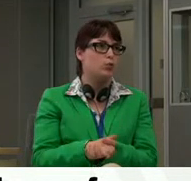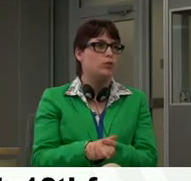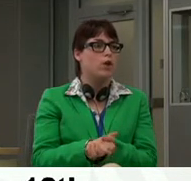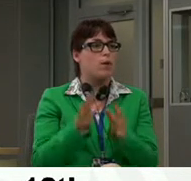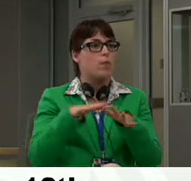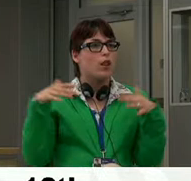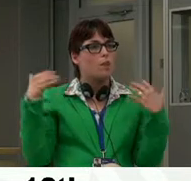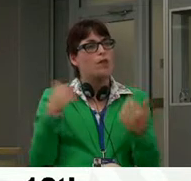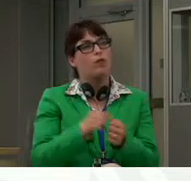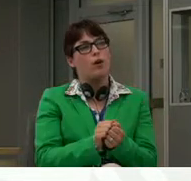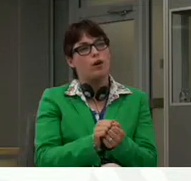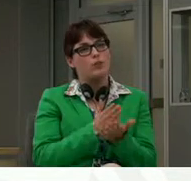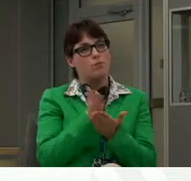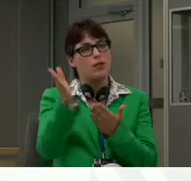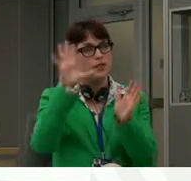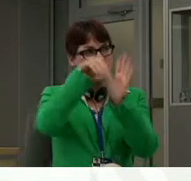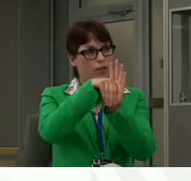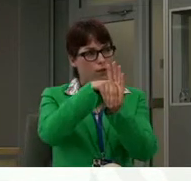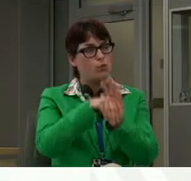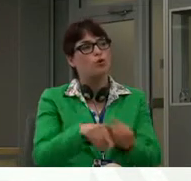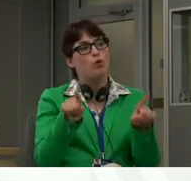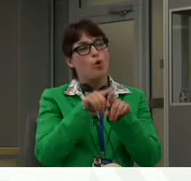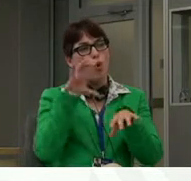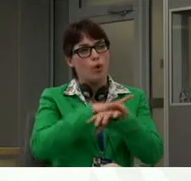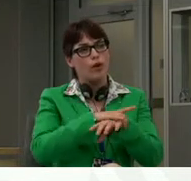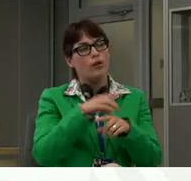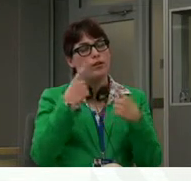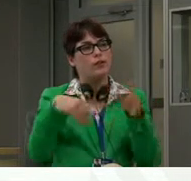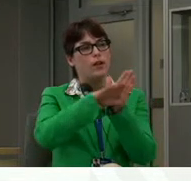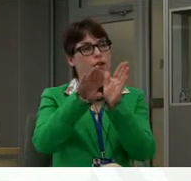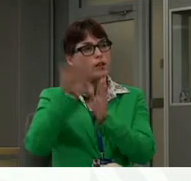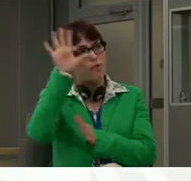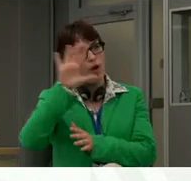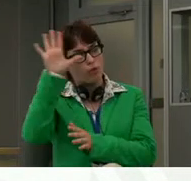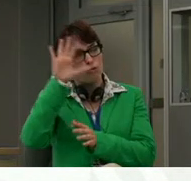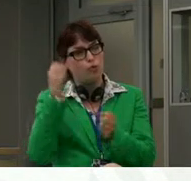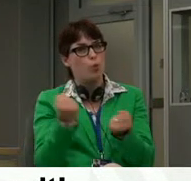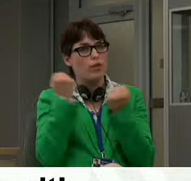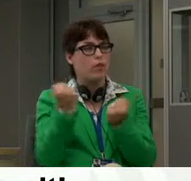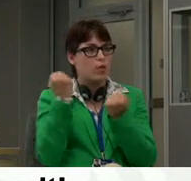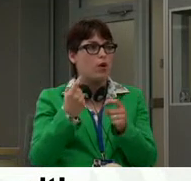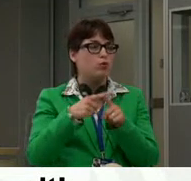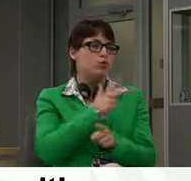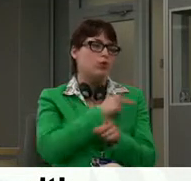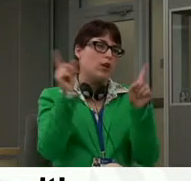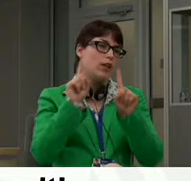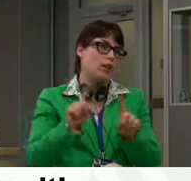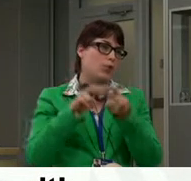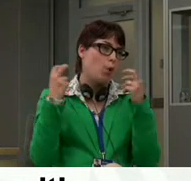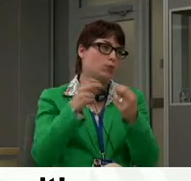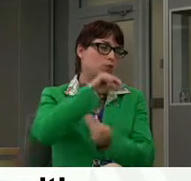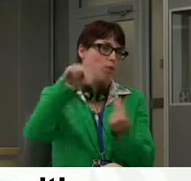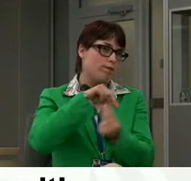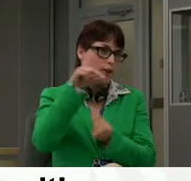the abilities and capabilities of persons with disabilities has been focused on during the